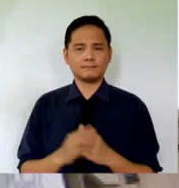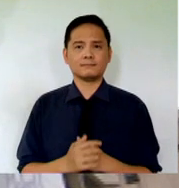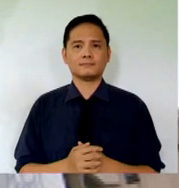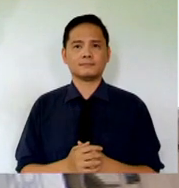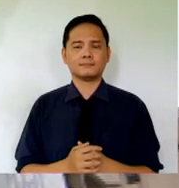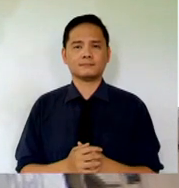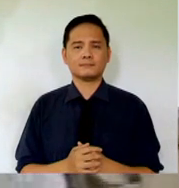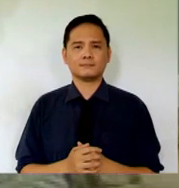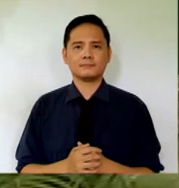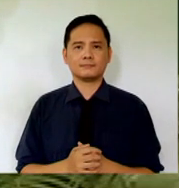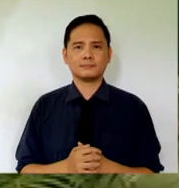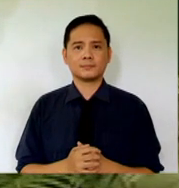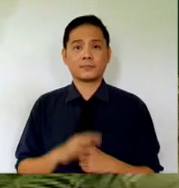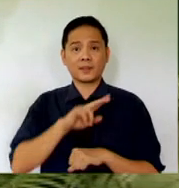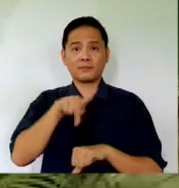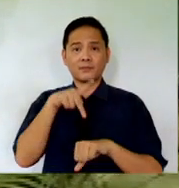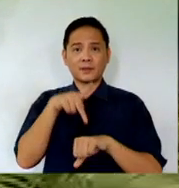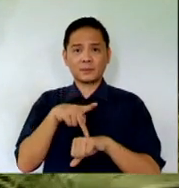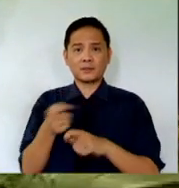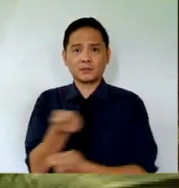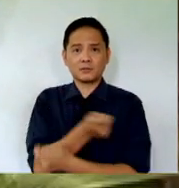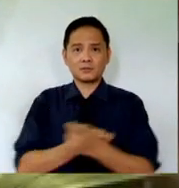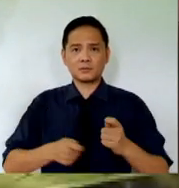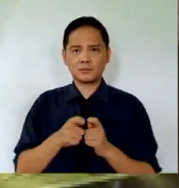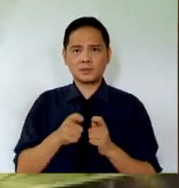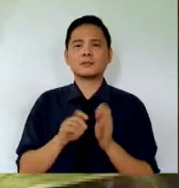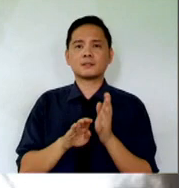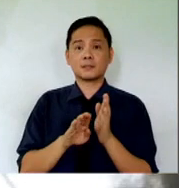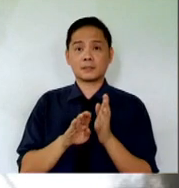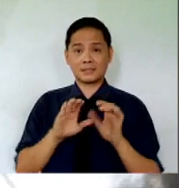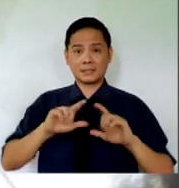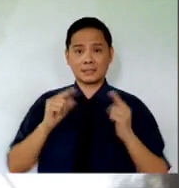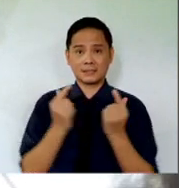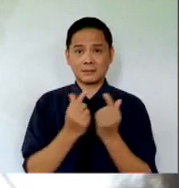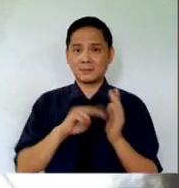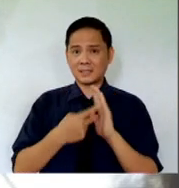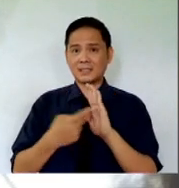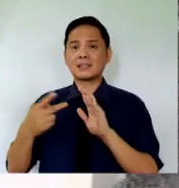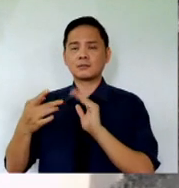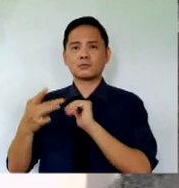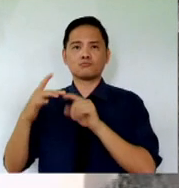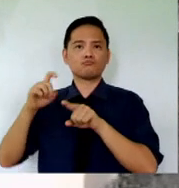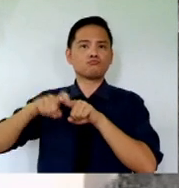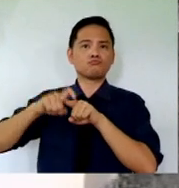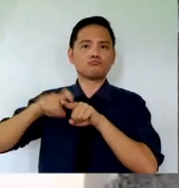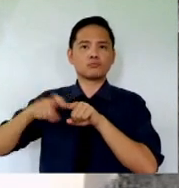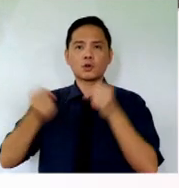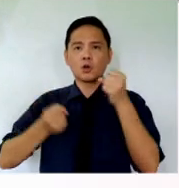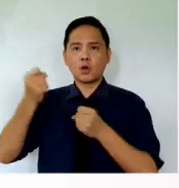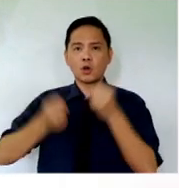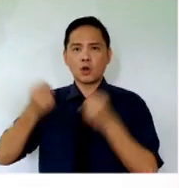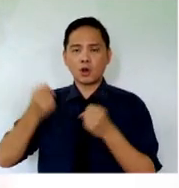The Philippine Trade Department, looking at the country's emerging electric vehicle sector to help give the local economy a much-needed